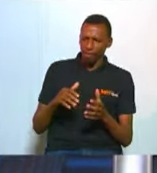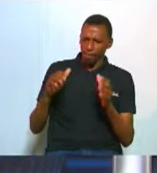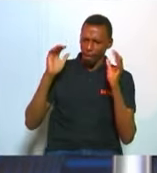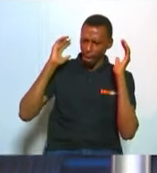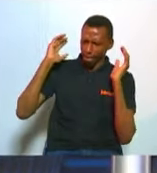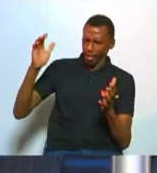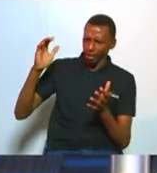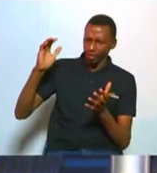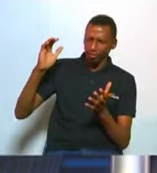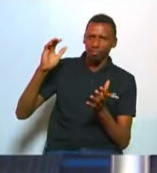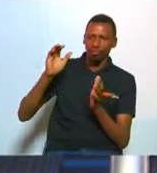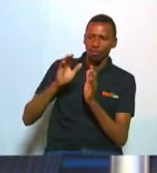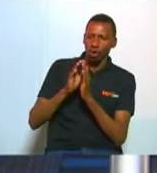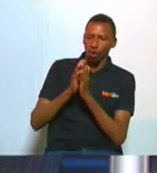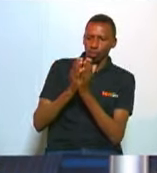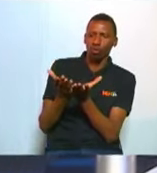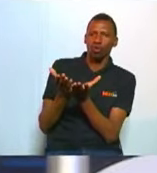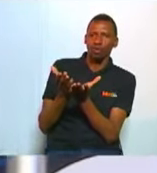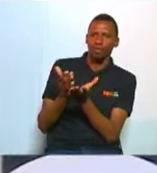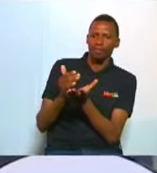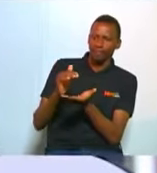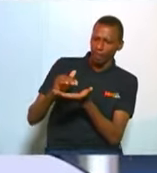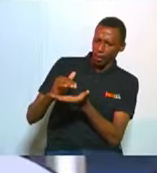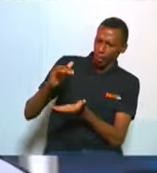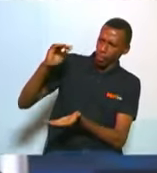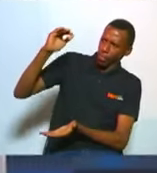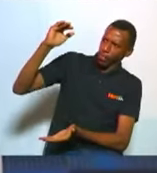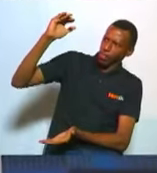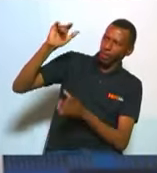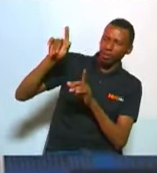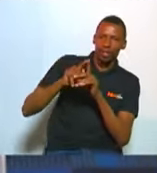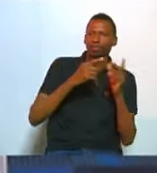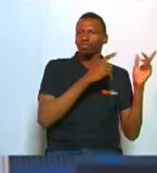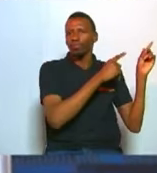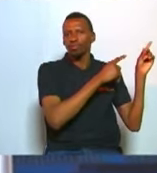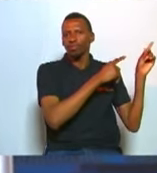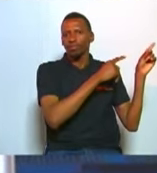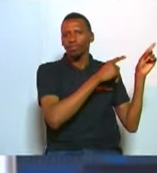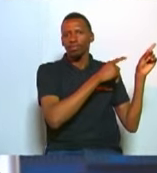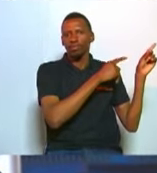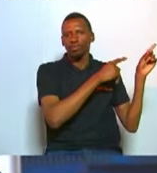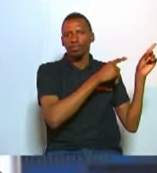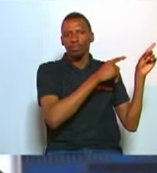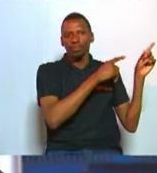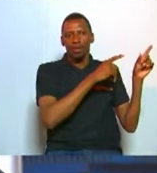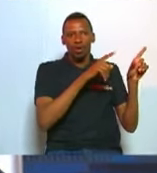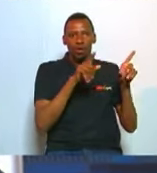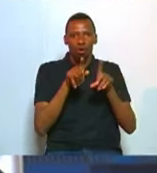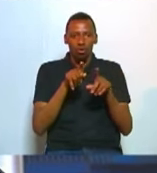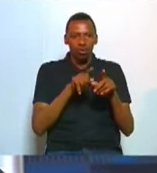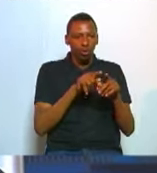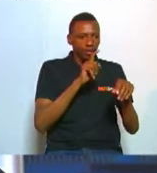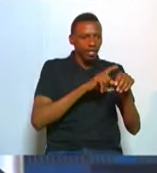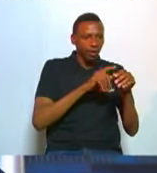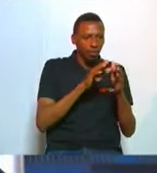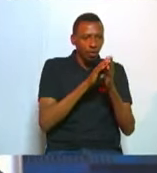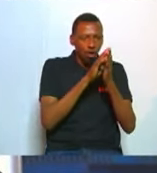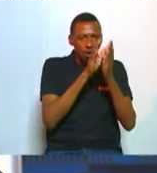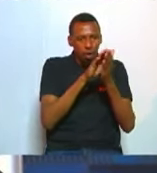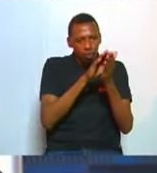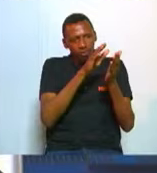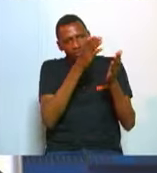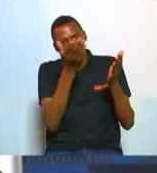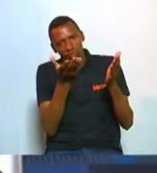big one. It's like this size. And then he's opening the page, and